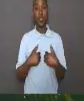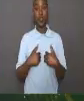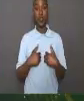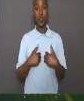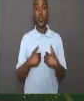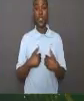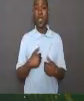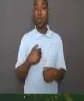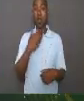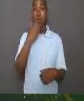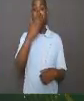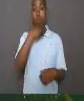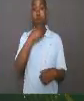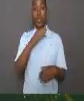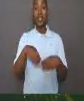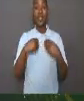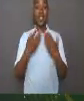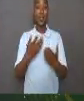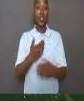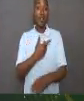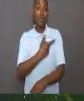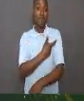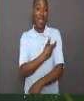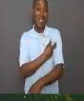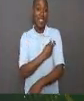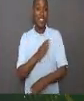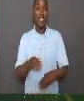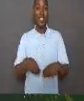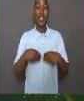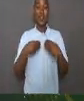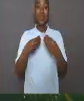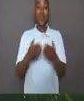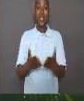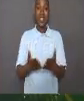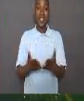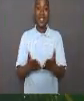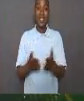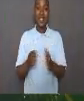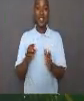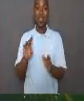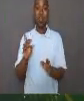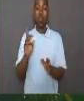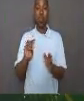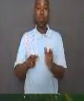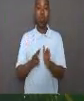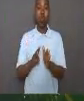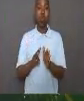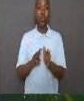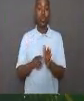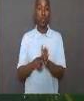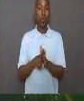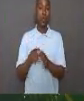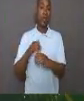deworming vaccines is another way to prevent the infection